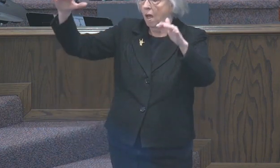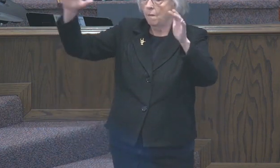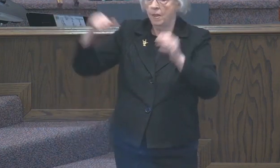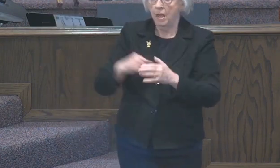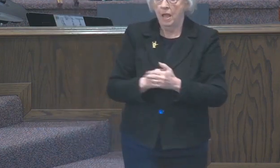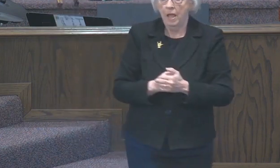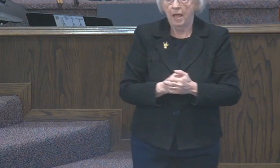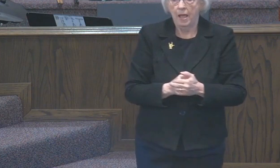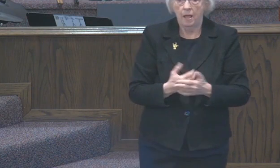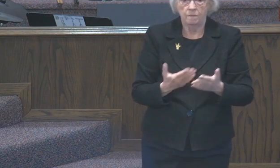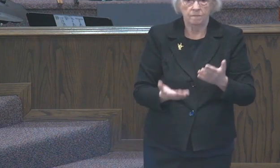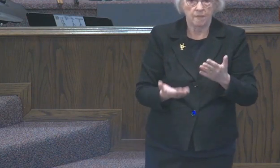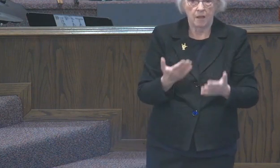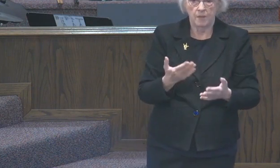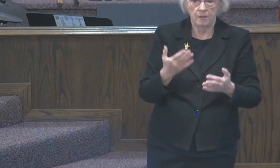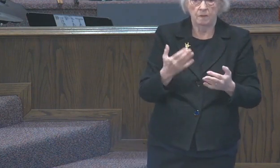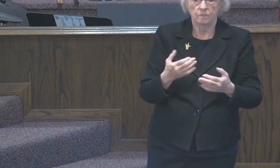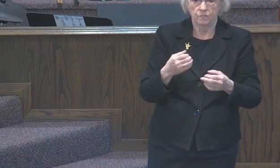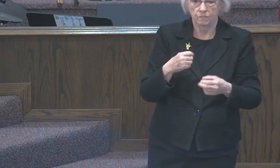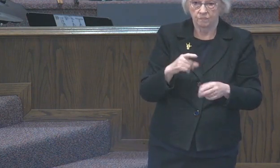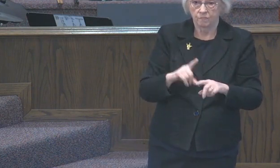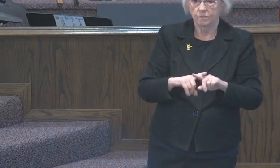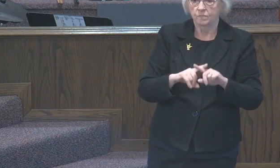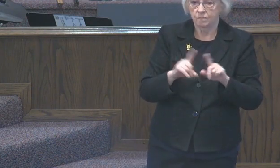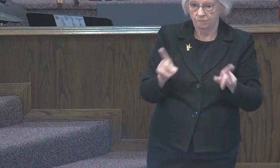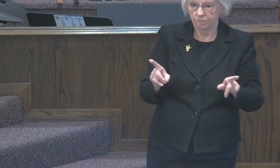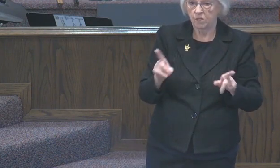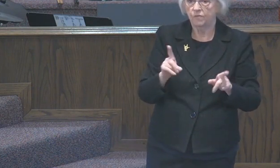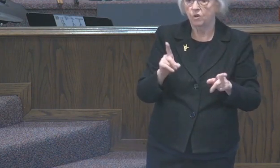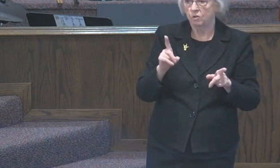hinder God from fulfilling